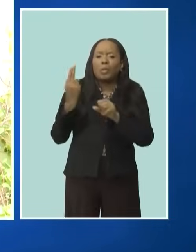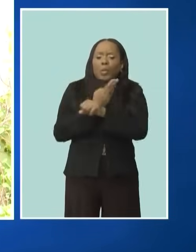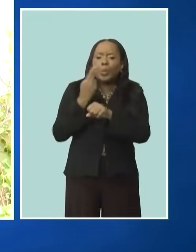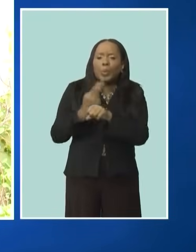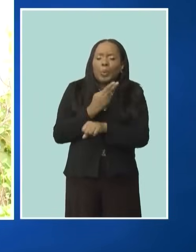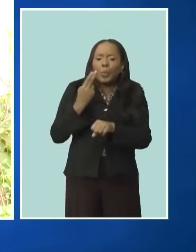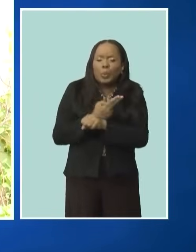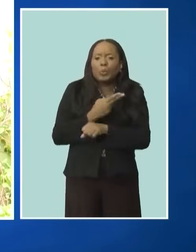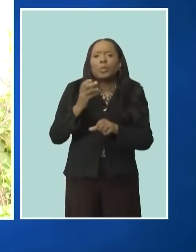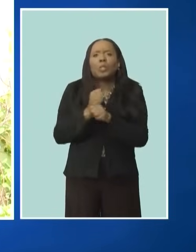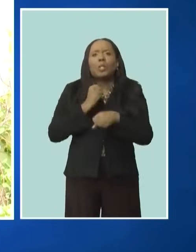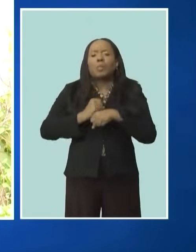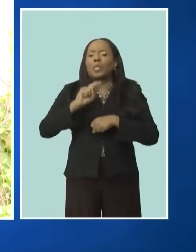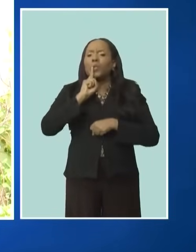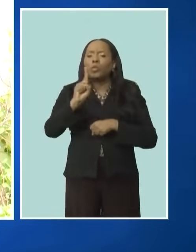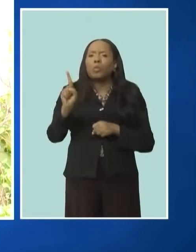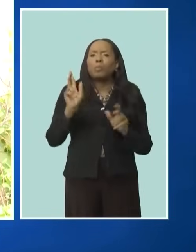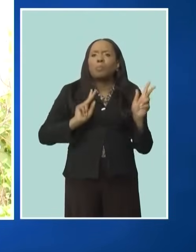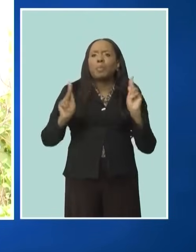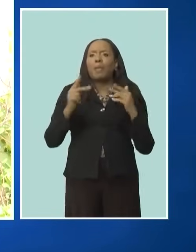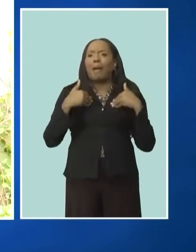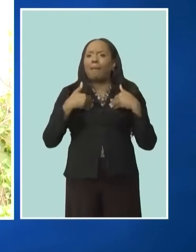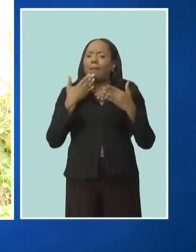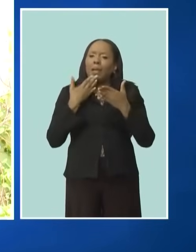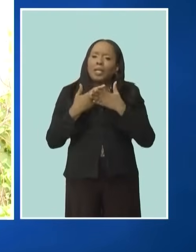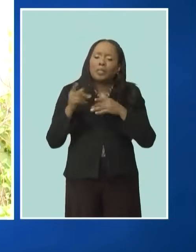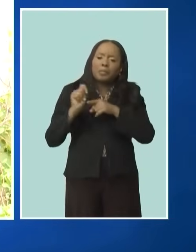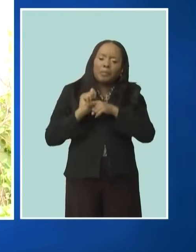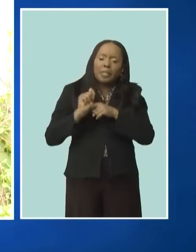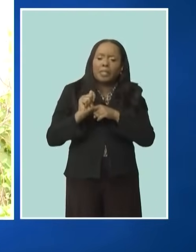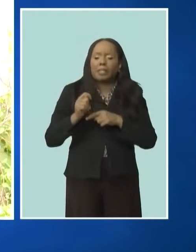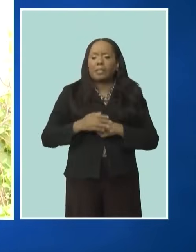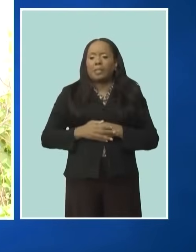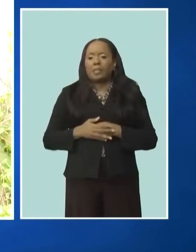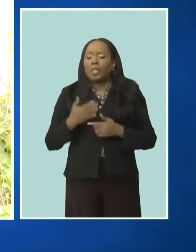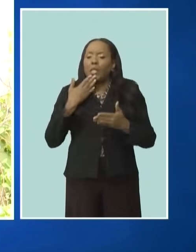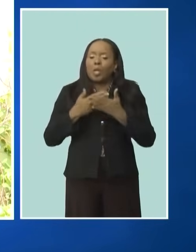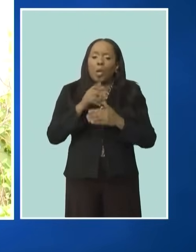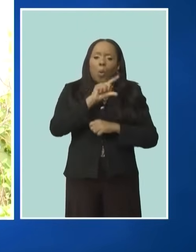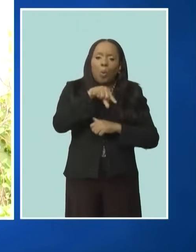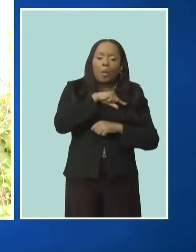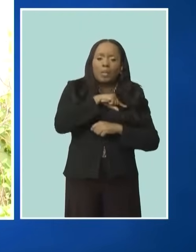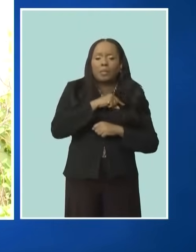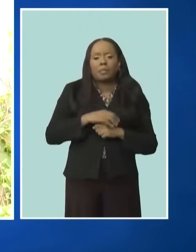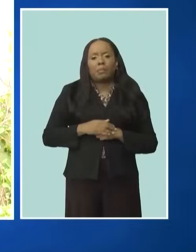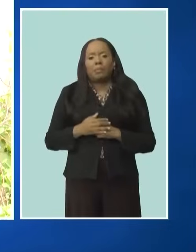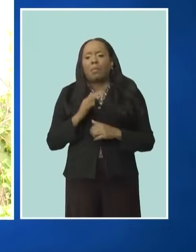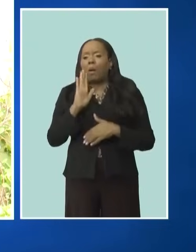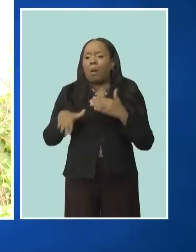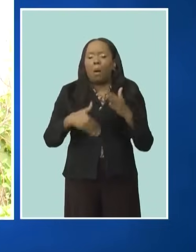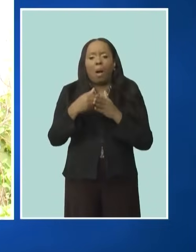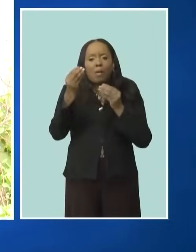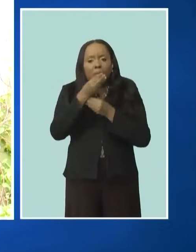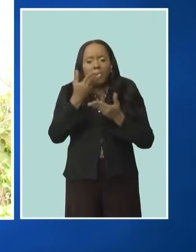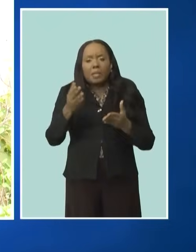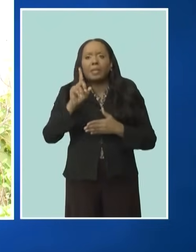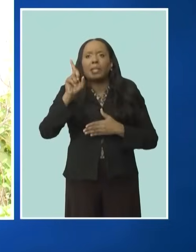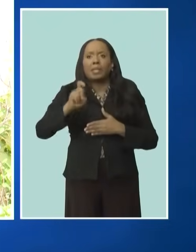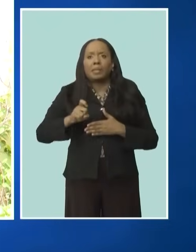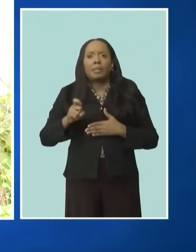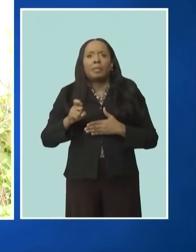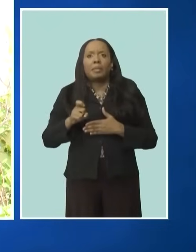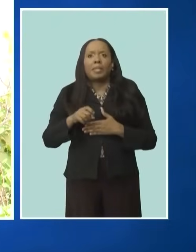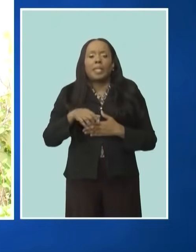the judgment of trained professionals and that patient data is handled responsibly with robust